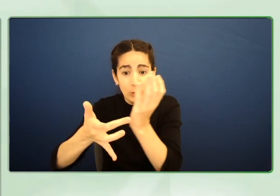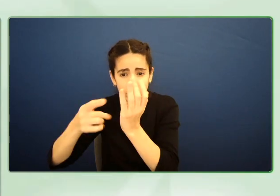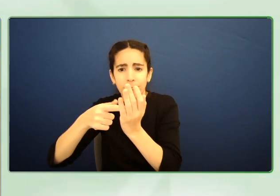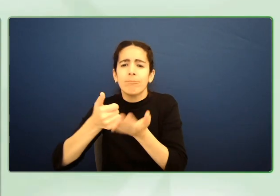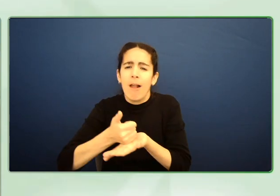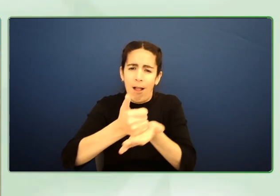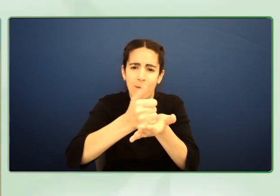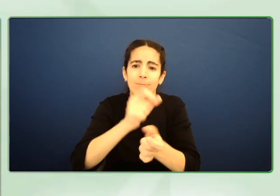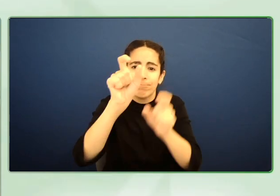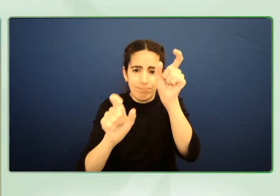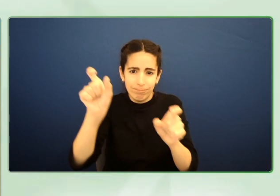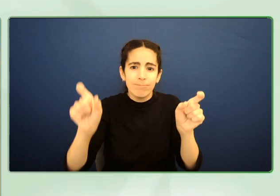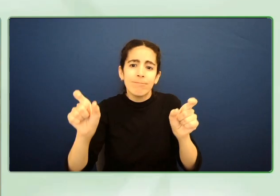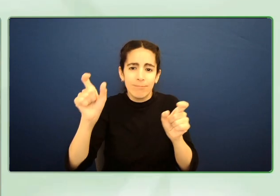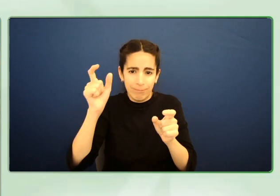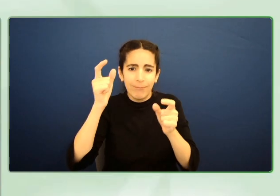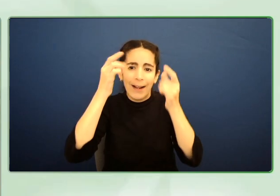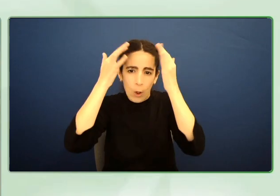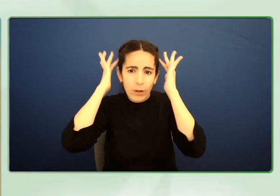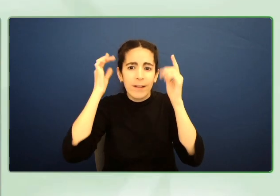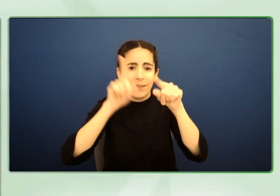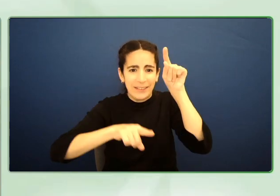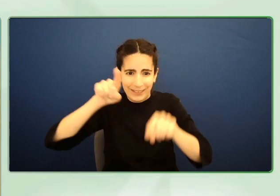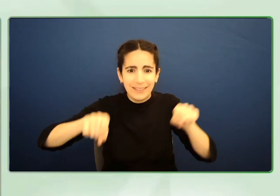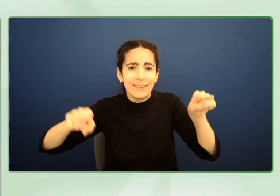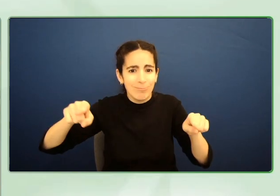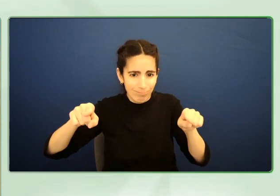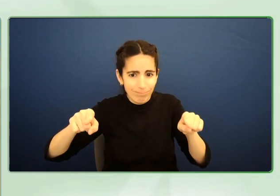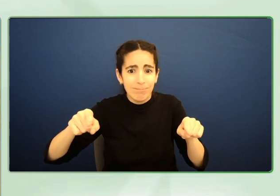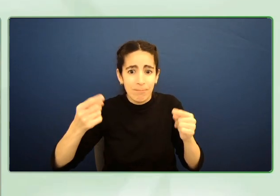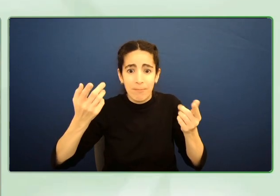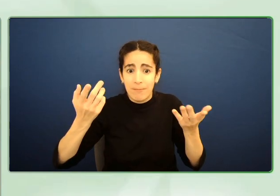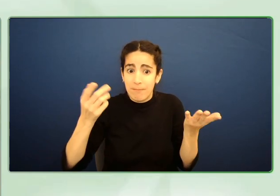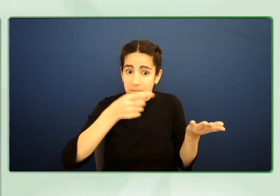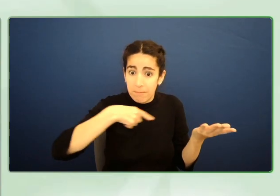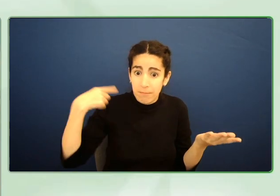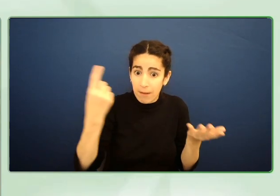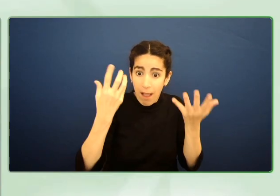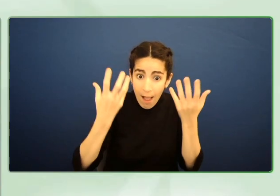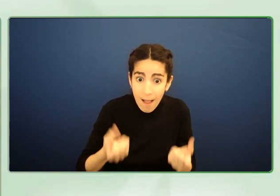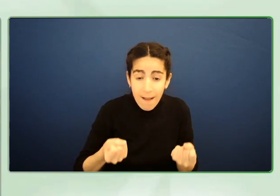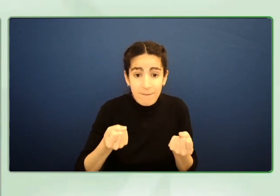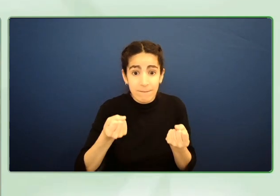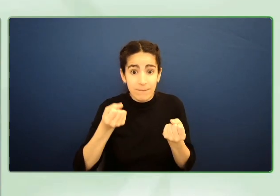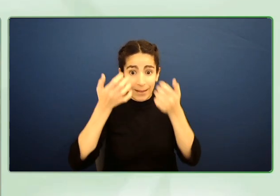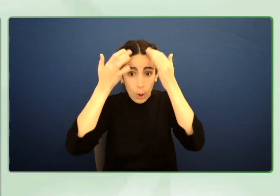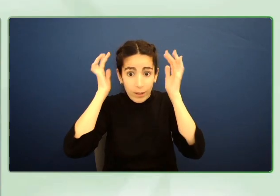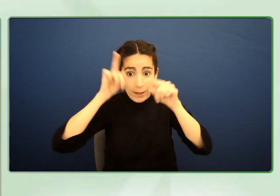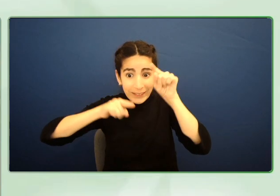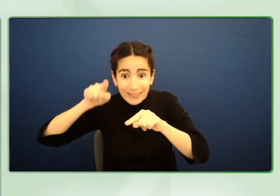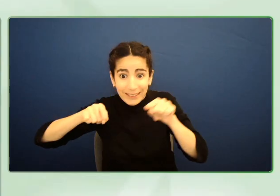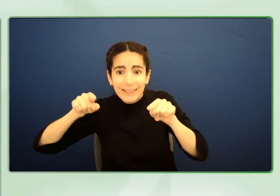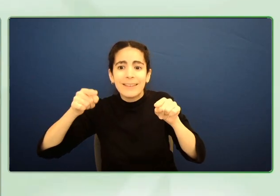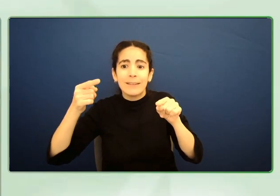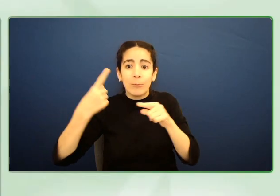collective, collaborative conversation about solving the challenges we want to solve. So let's all give this amazing panel